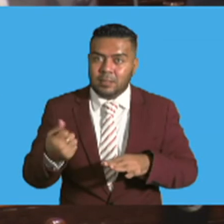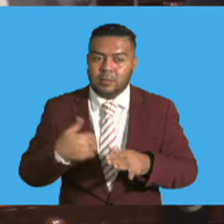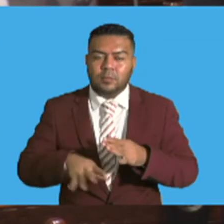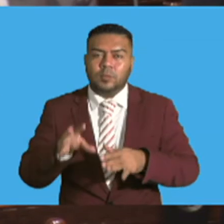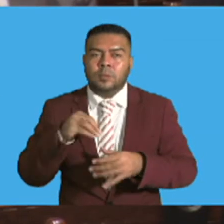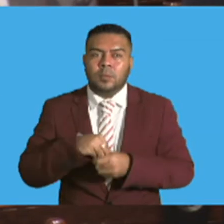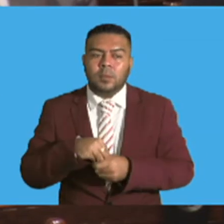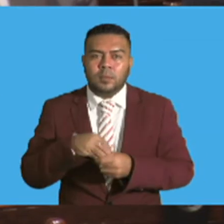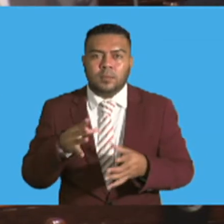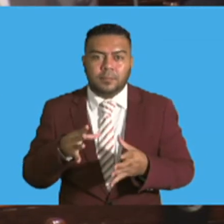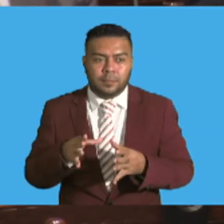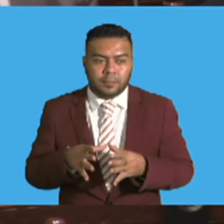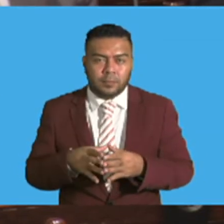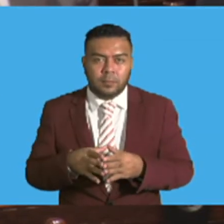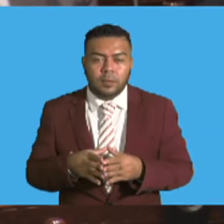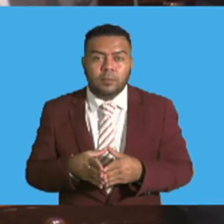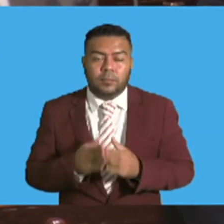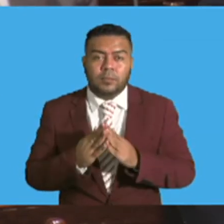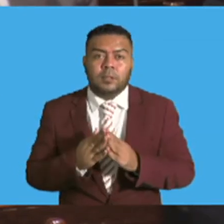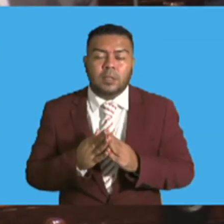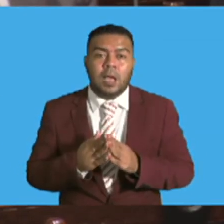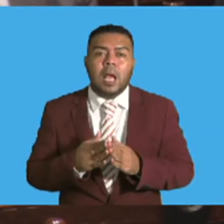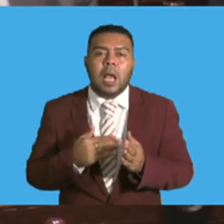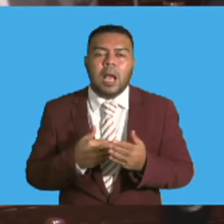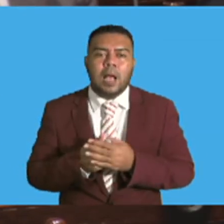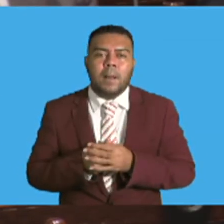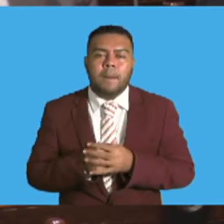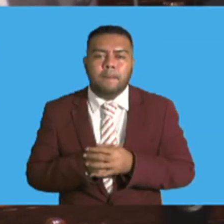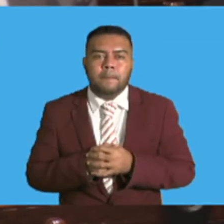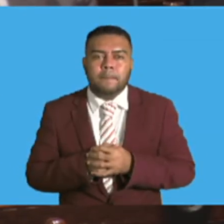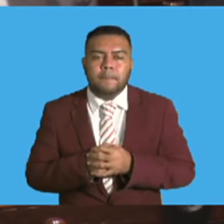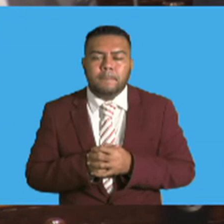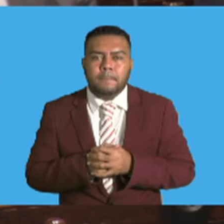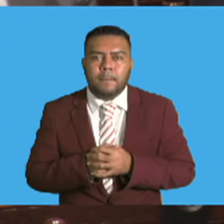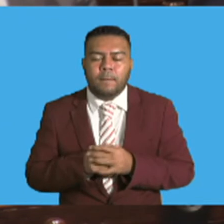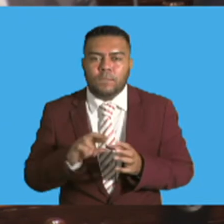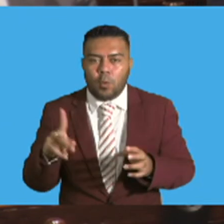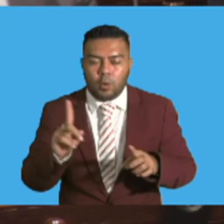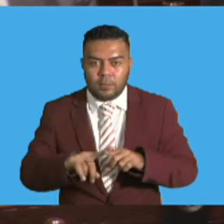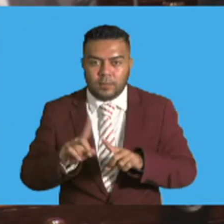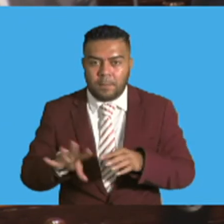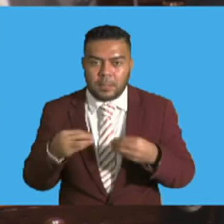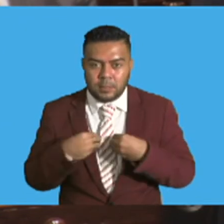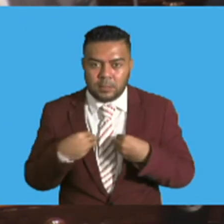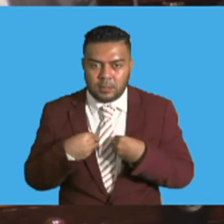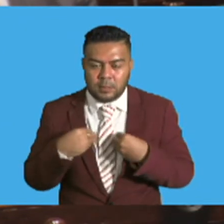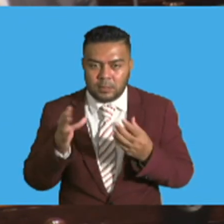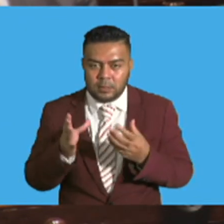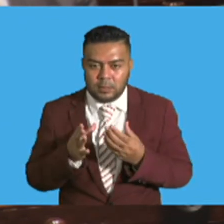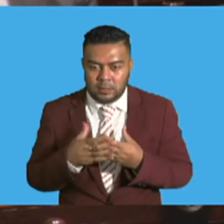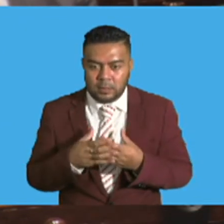respect of lifting up the customer service, in being sensitive to various business conditions in which they operate